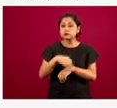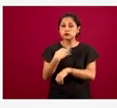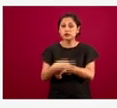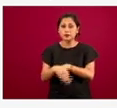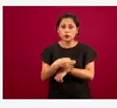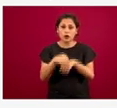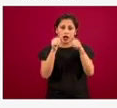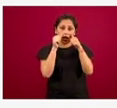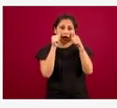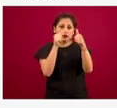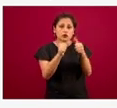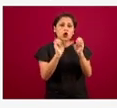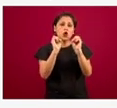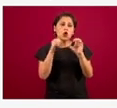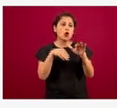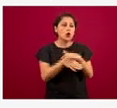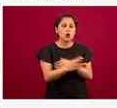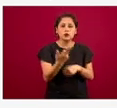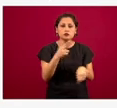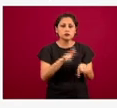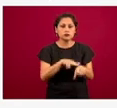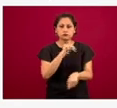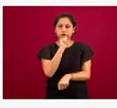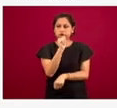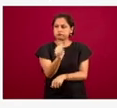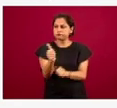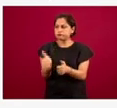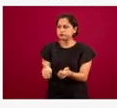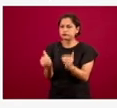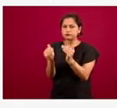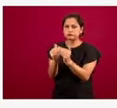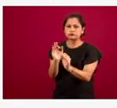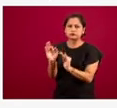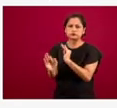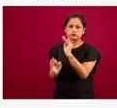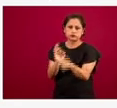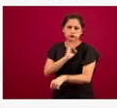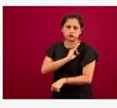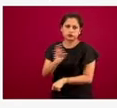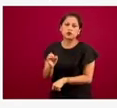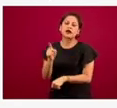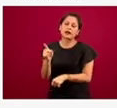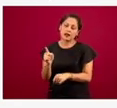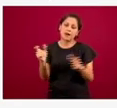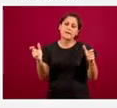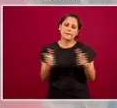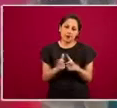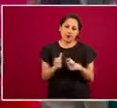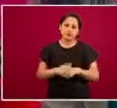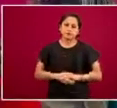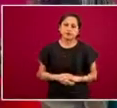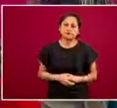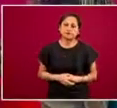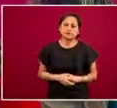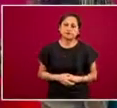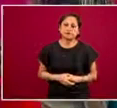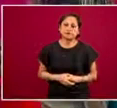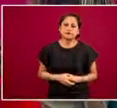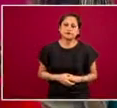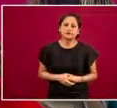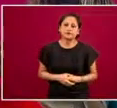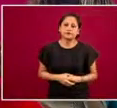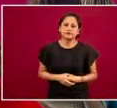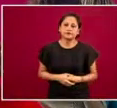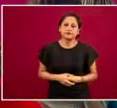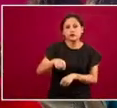surpassed in proportion, the inpatients have surpassed the proportion of the outpatients for the